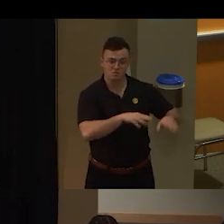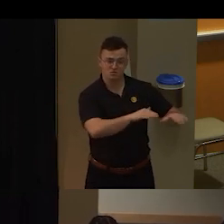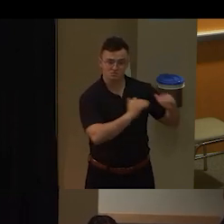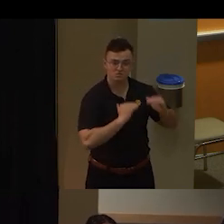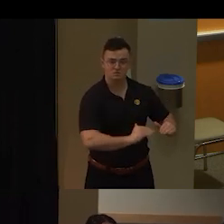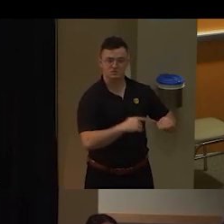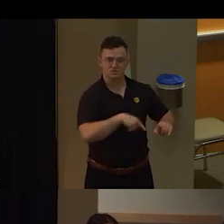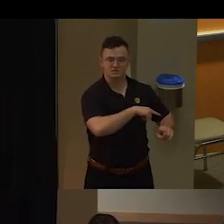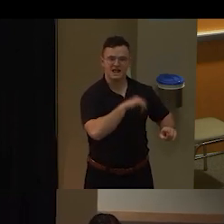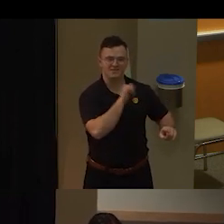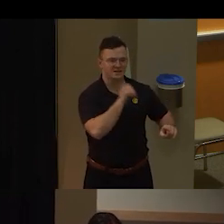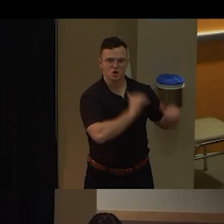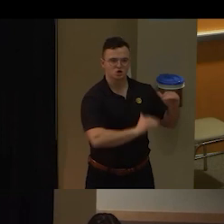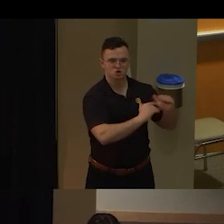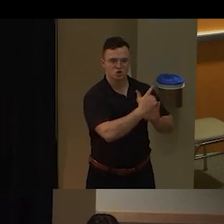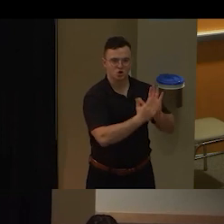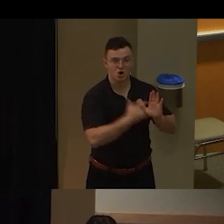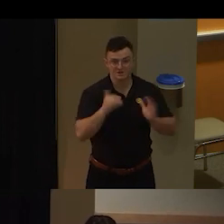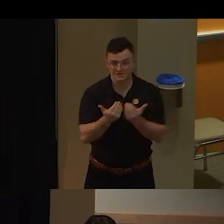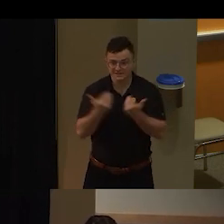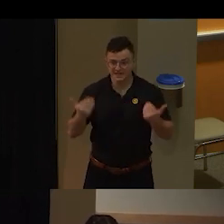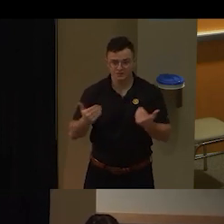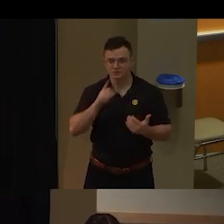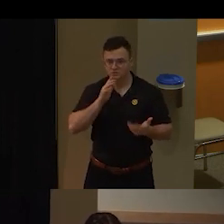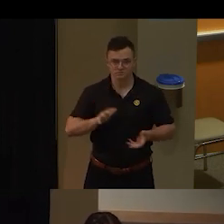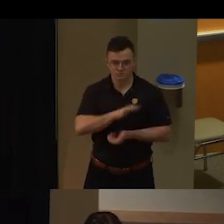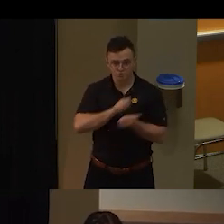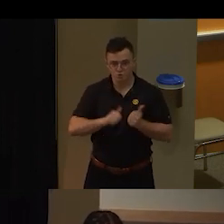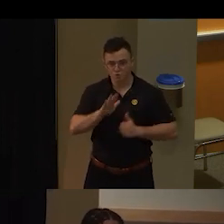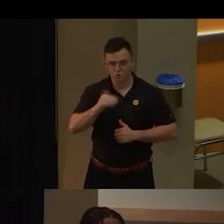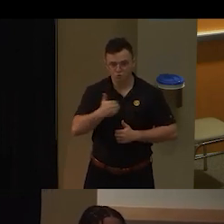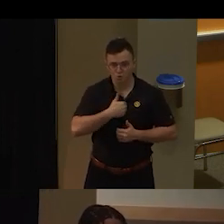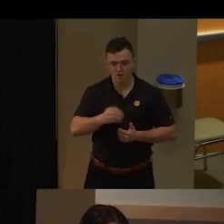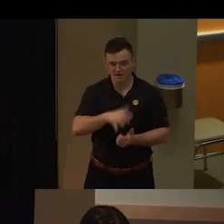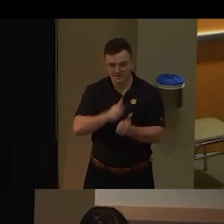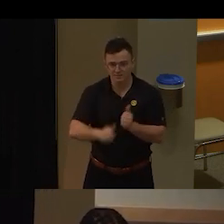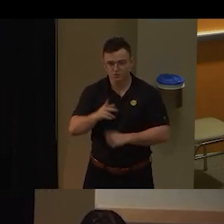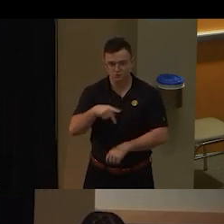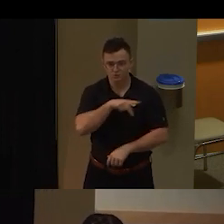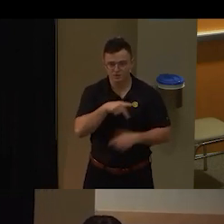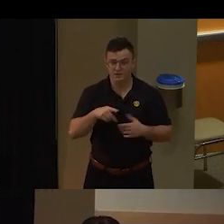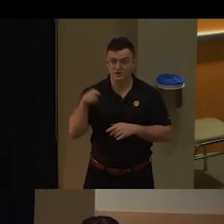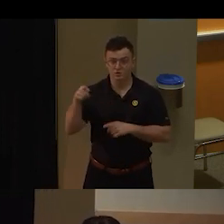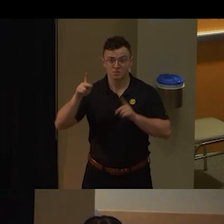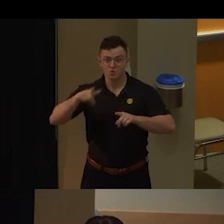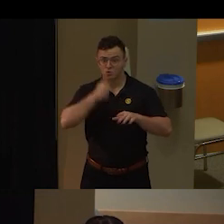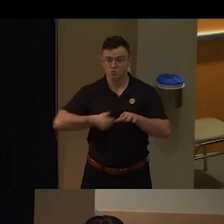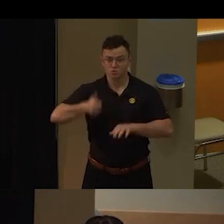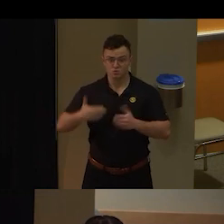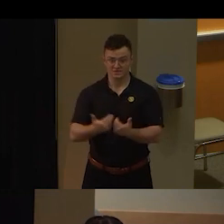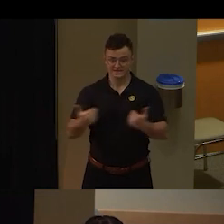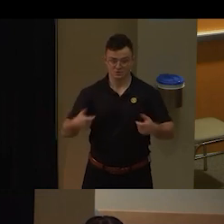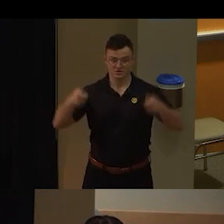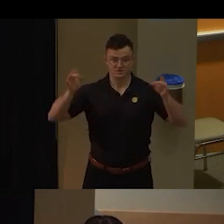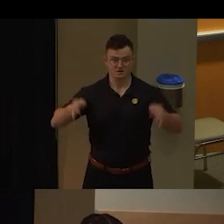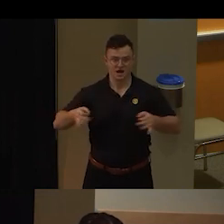are unjust because segregation distorts the soul and damages the personality. It gives the segregator a false sense of superiority